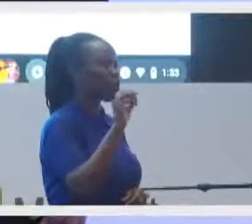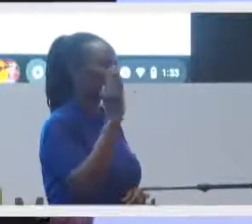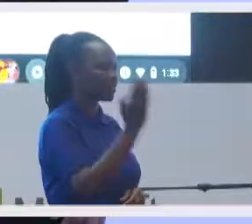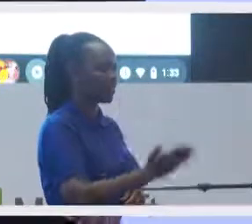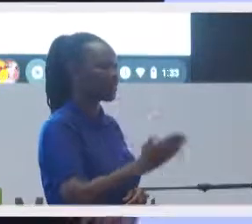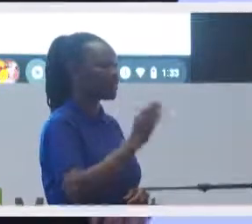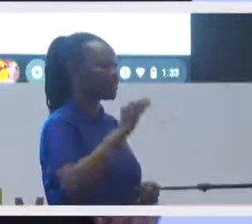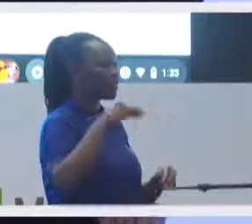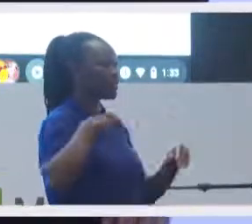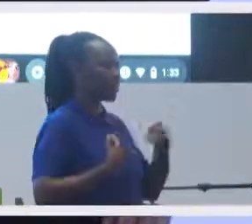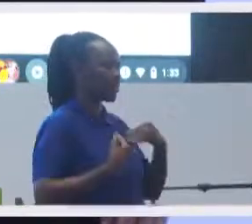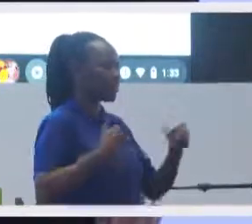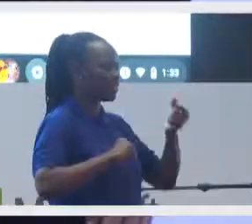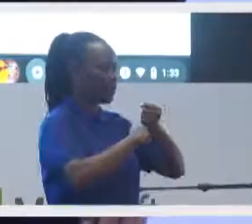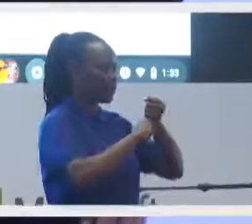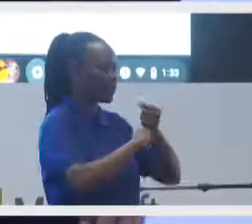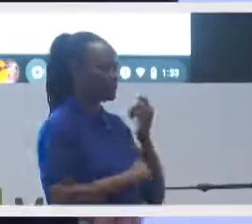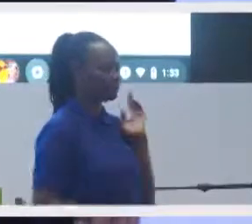G.co/disability support.